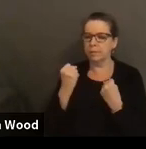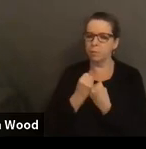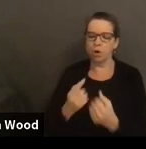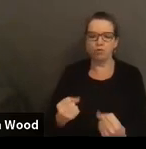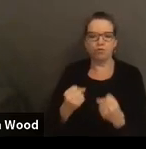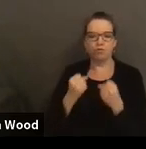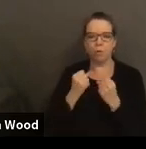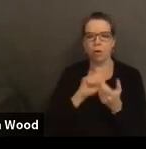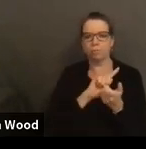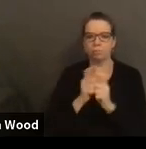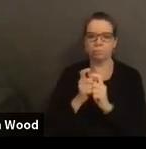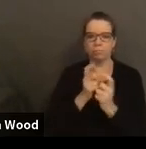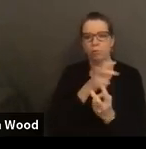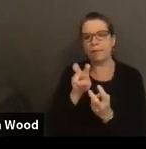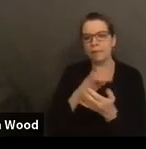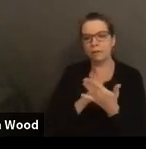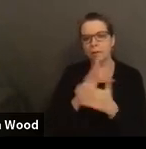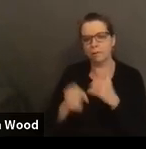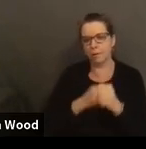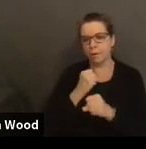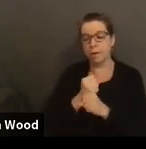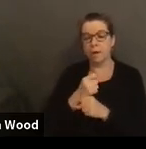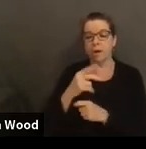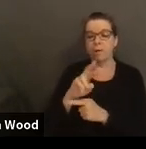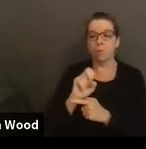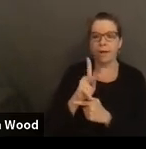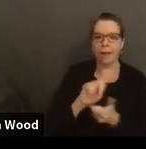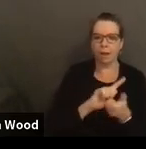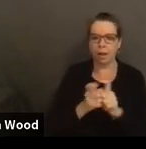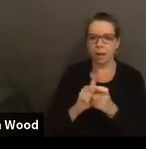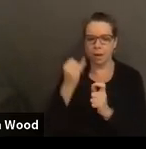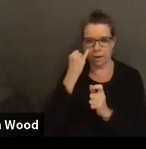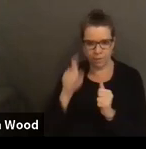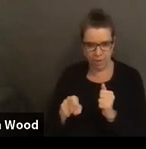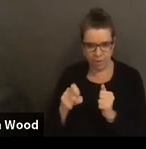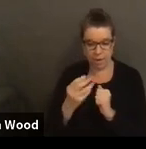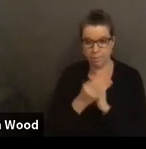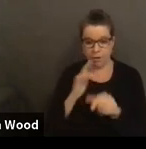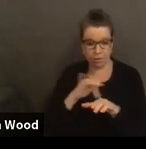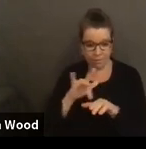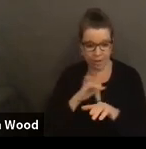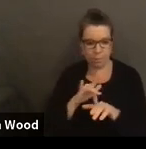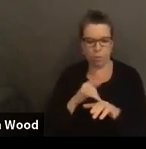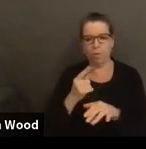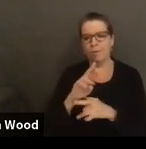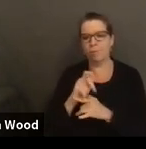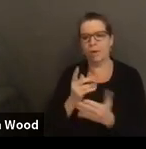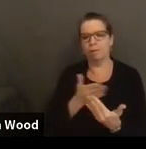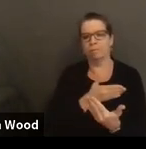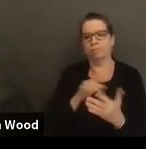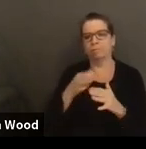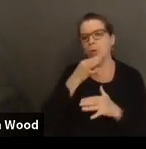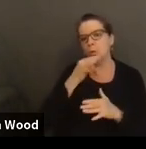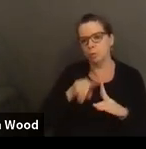adoption. They may adjust this plan for pre-K as needed and as materials are available and reviewed to have a